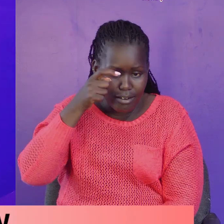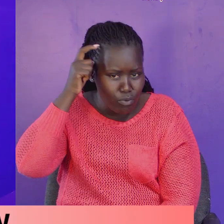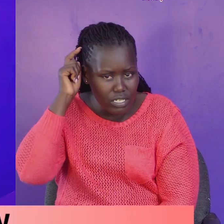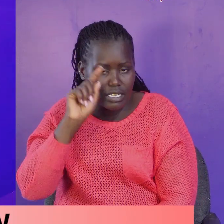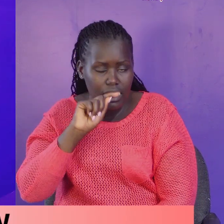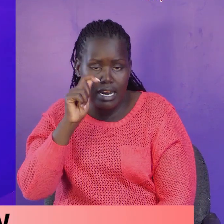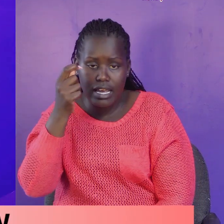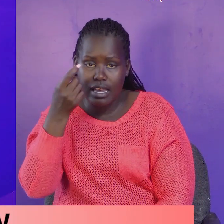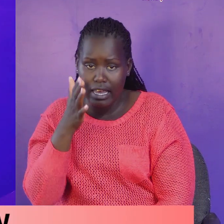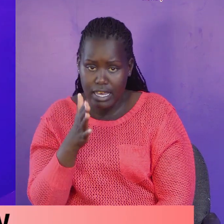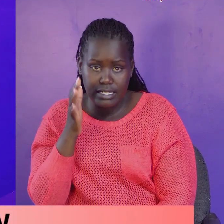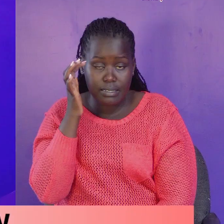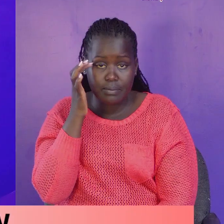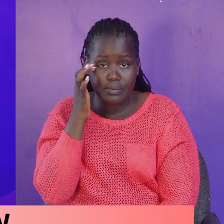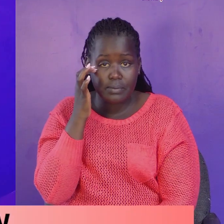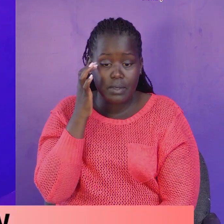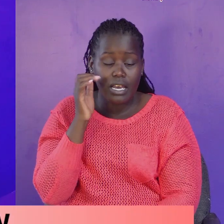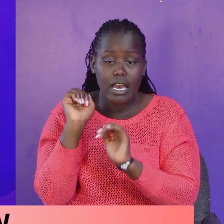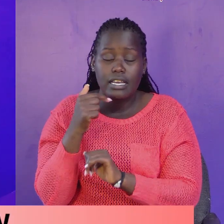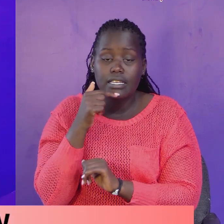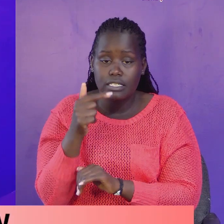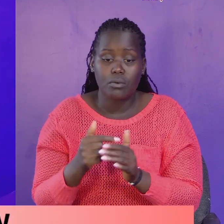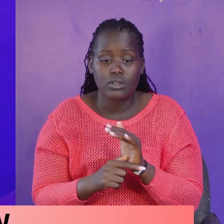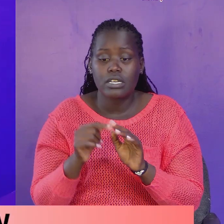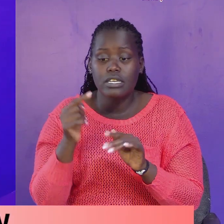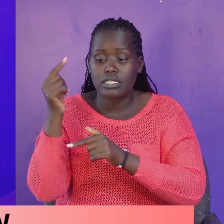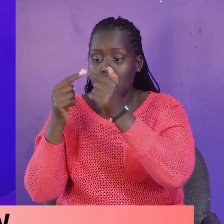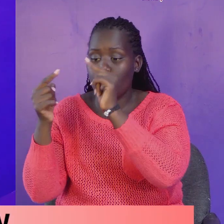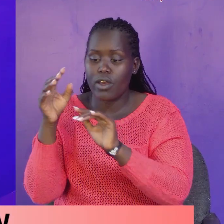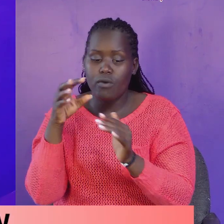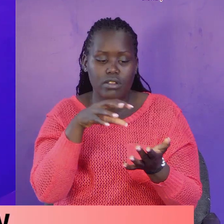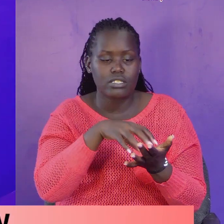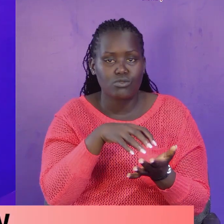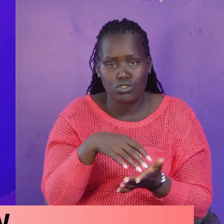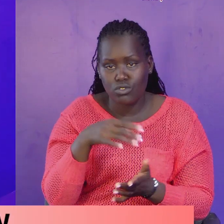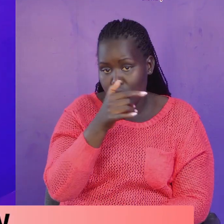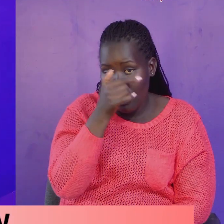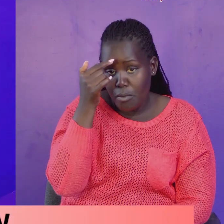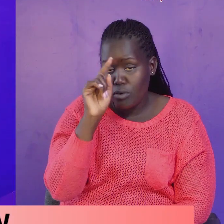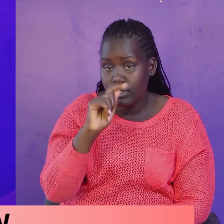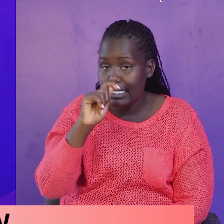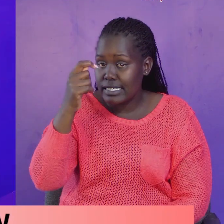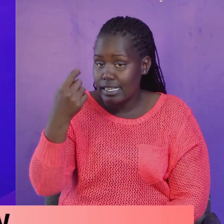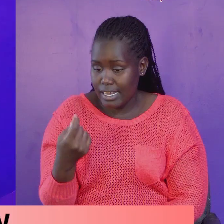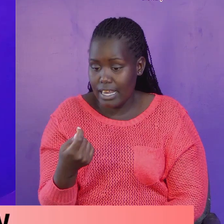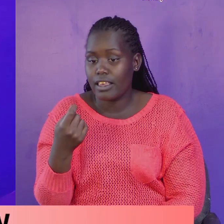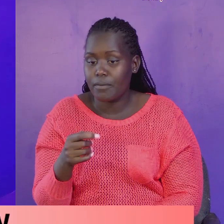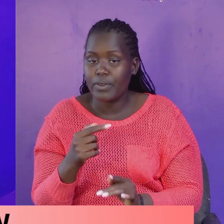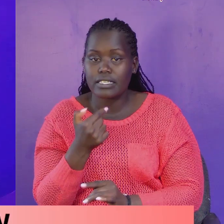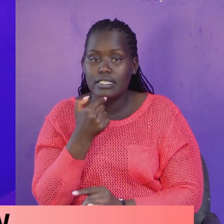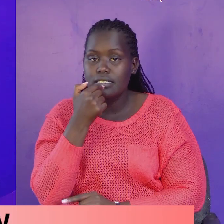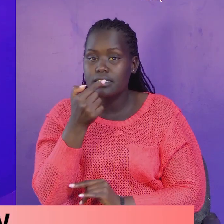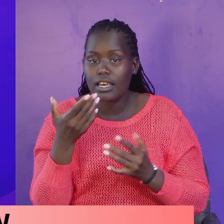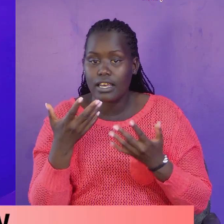of Kenyan. So I will say it is still a win-win situation, because Kenya is still mentioned